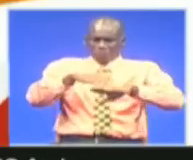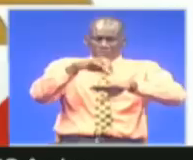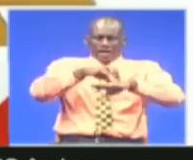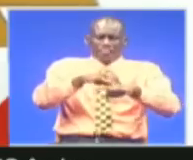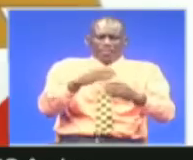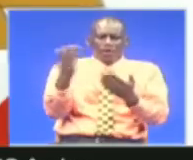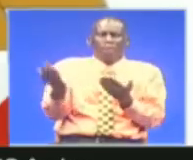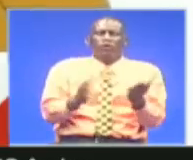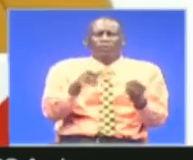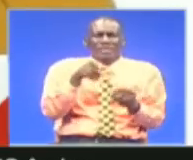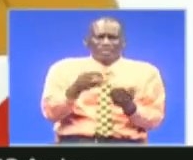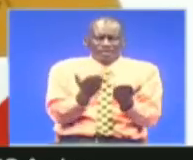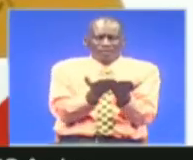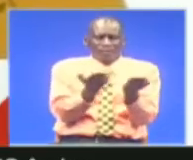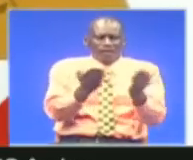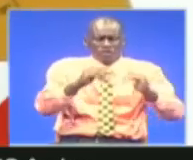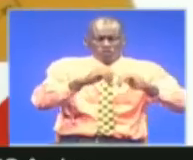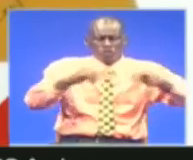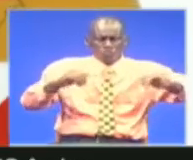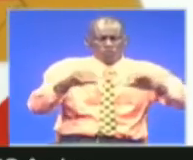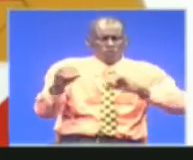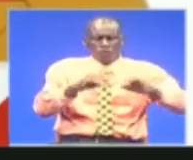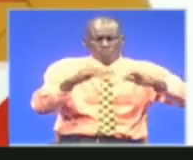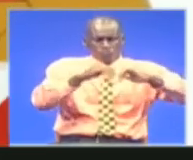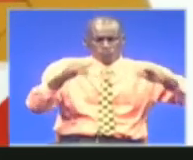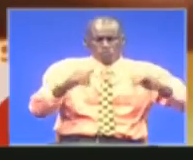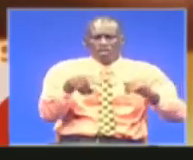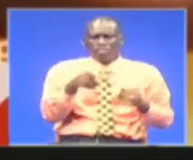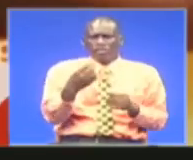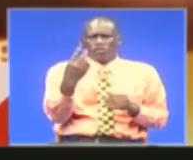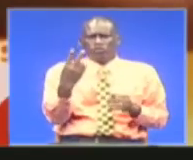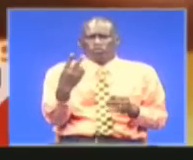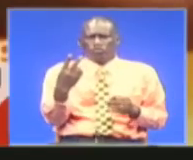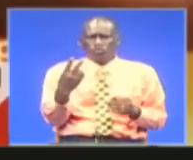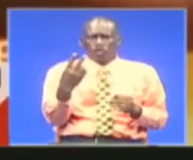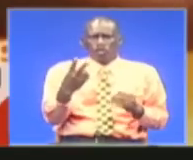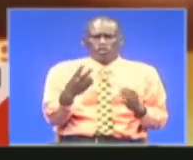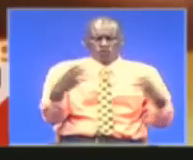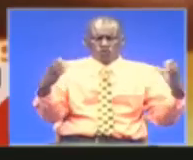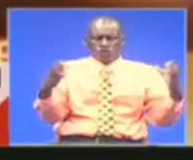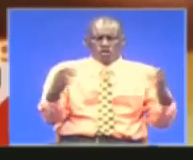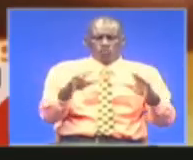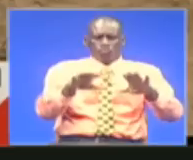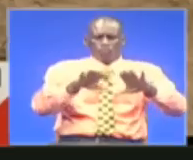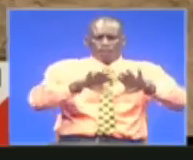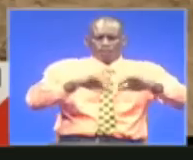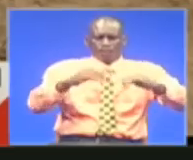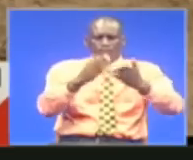this plate tectonic movement. That is these two masses of the land moving apart.